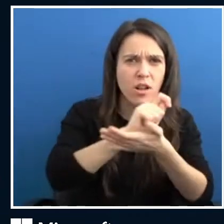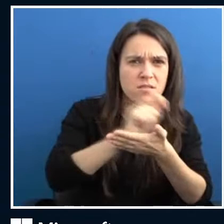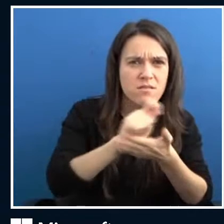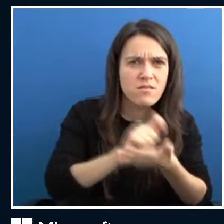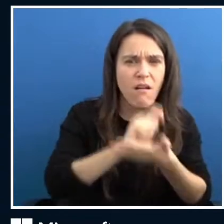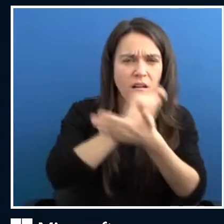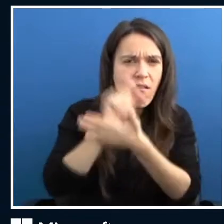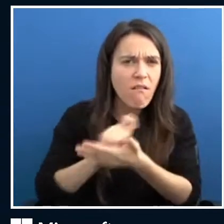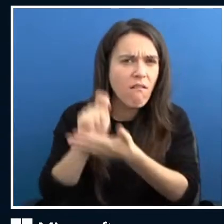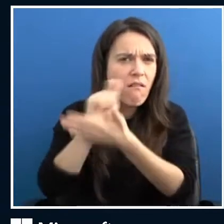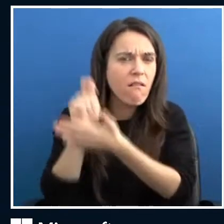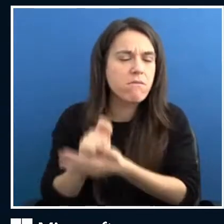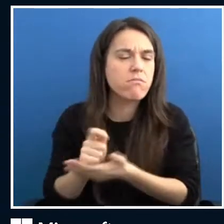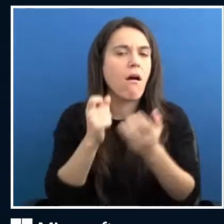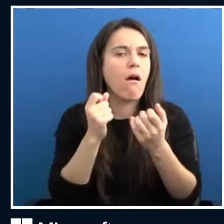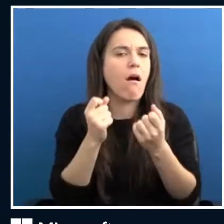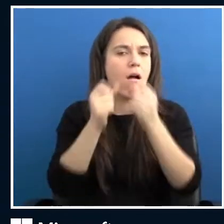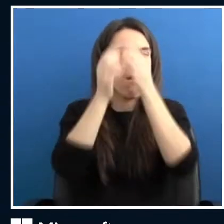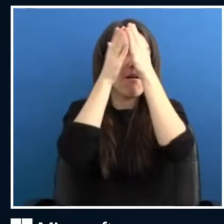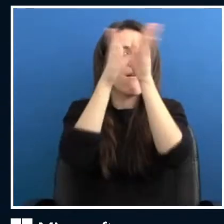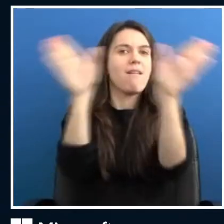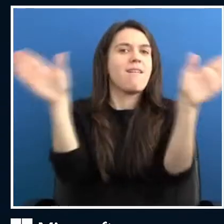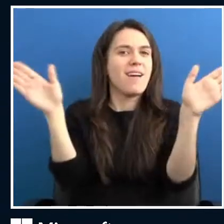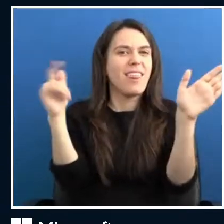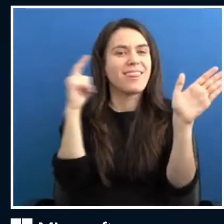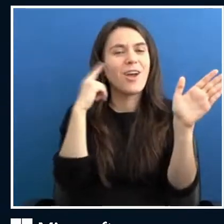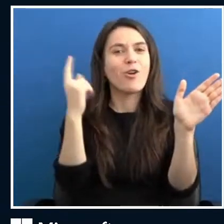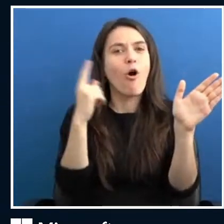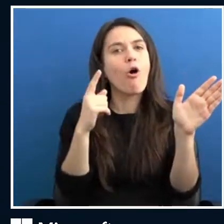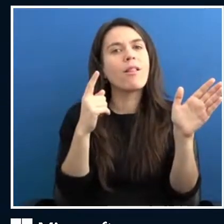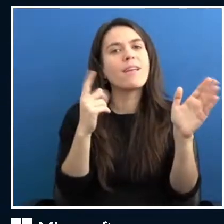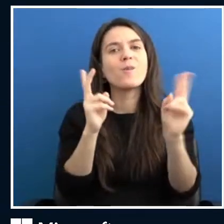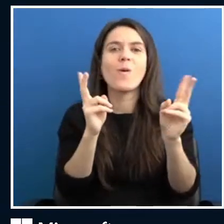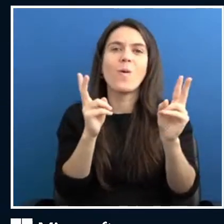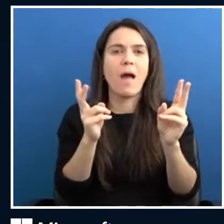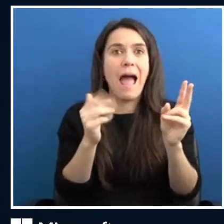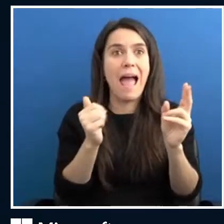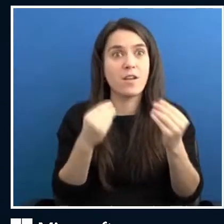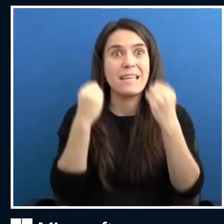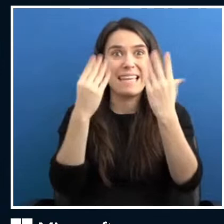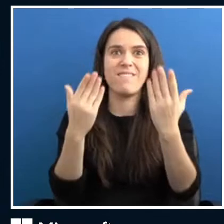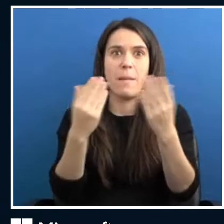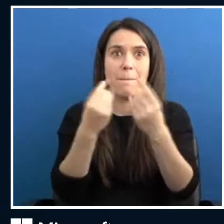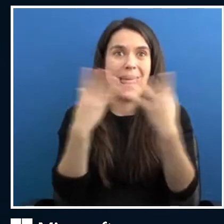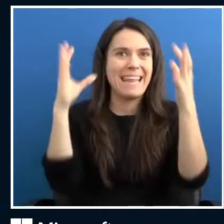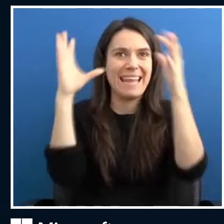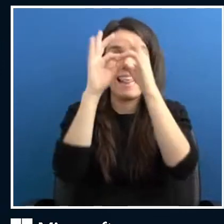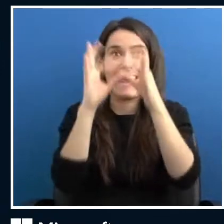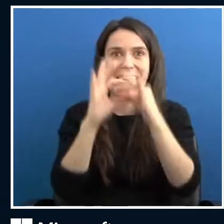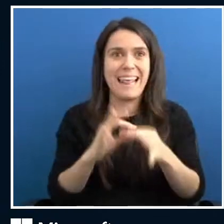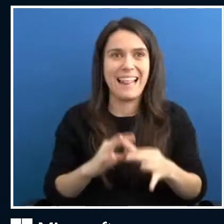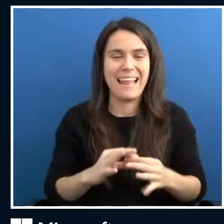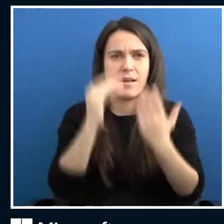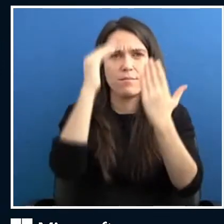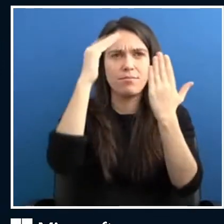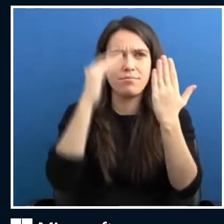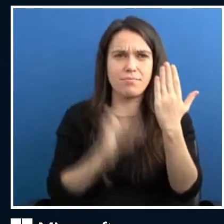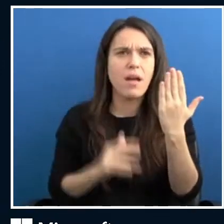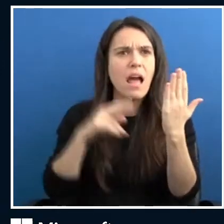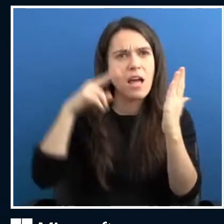So I'm giving a whole page of links that gives just plenty to read about.